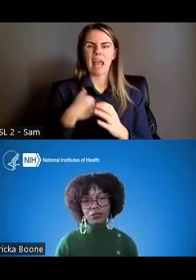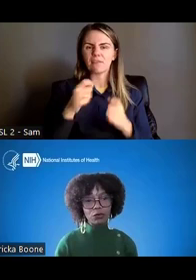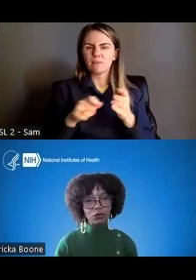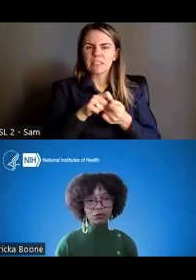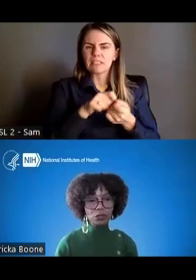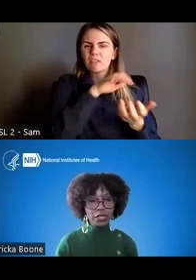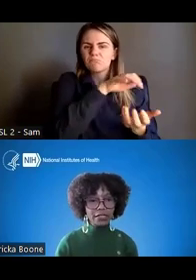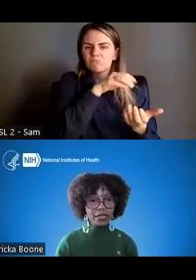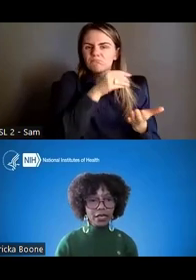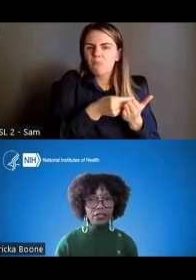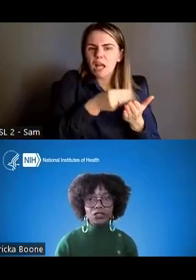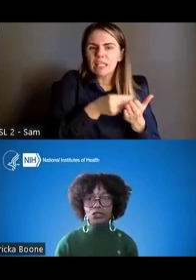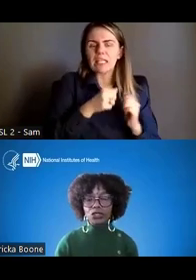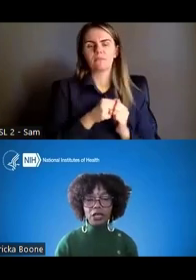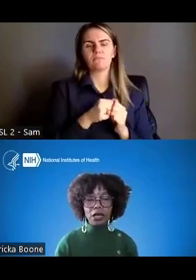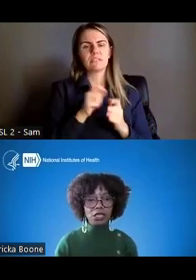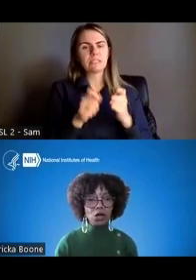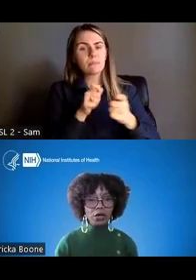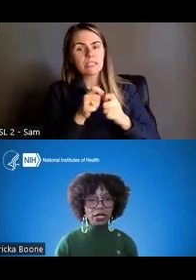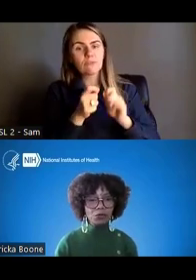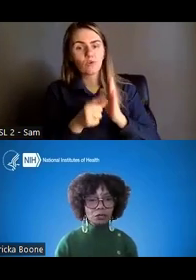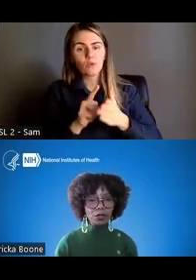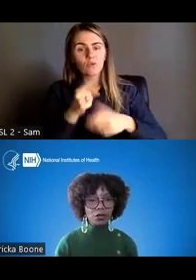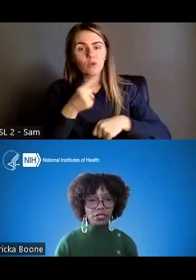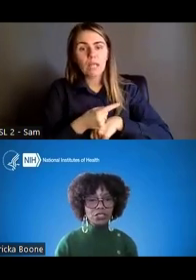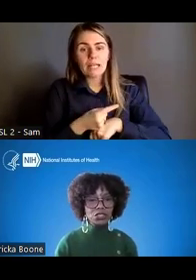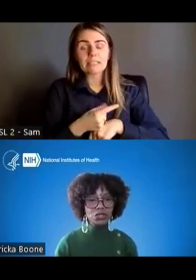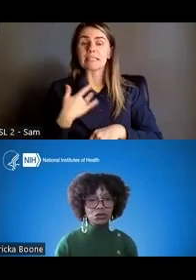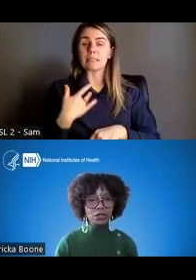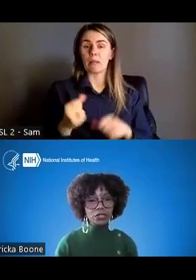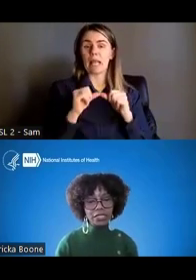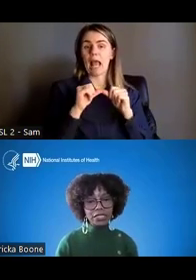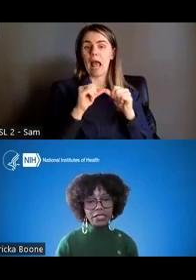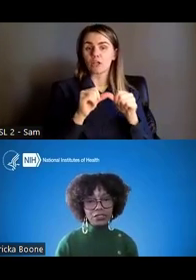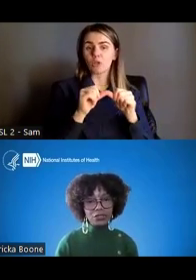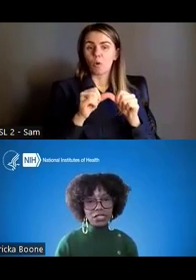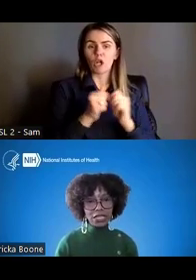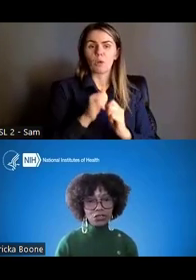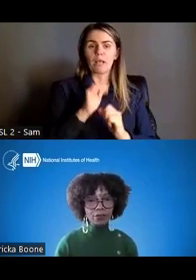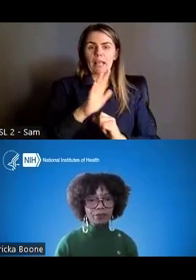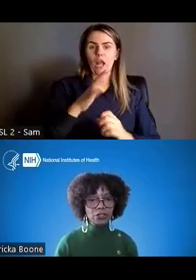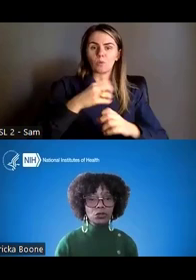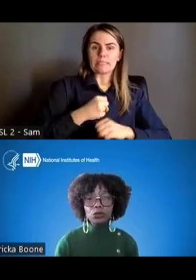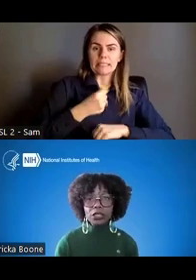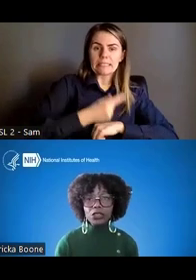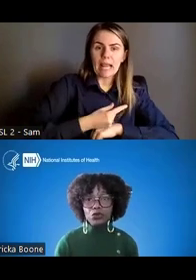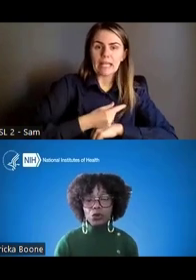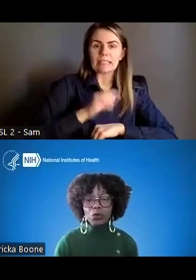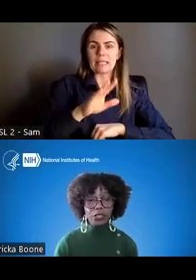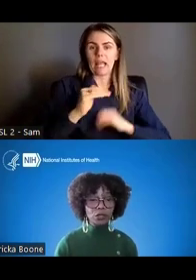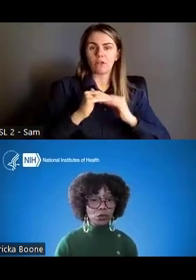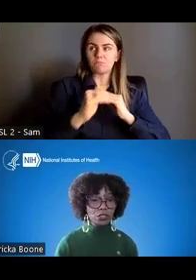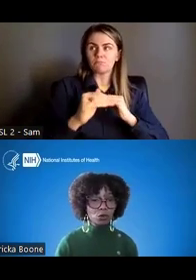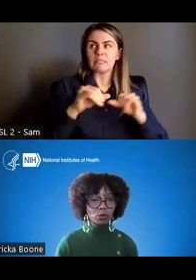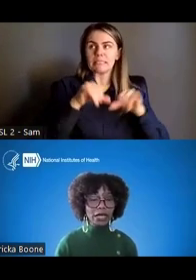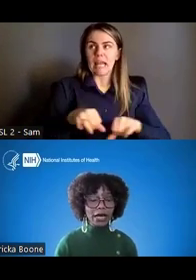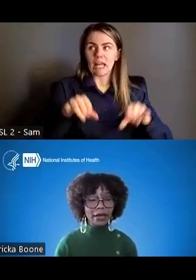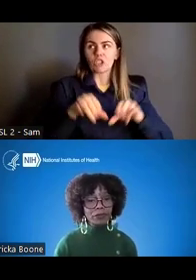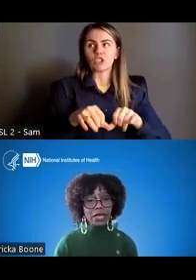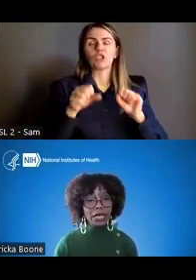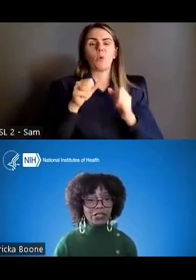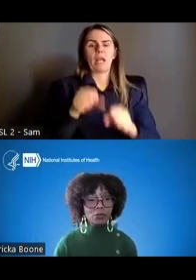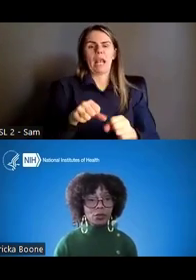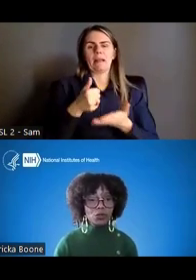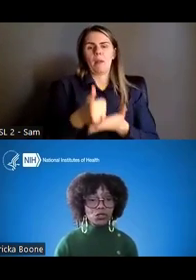have specific review dates. They're usually ongoing with regards to their receipt dates, their standard. So you can control when you're going to